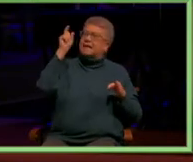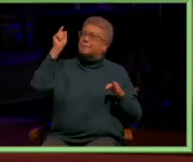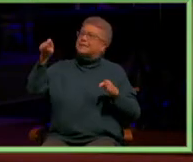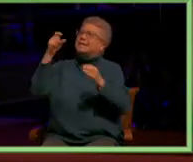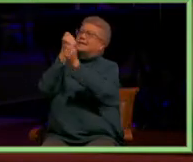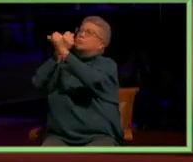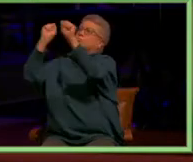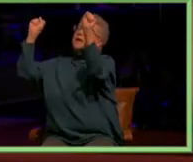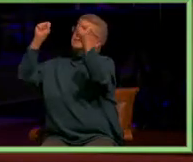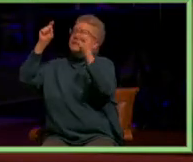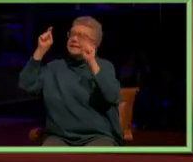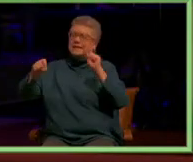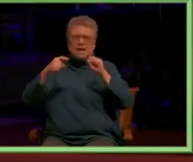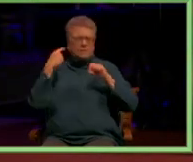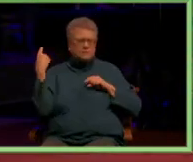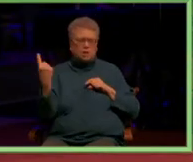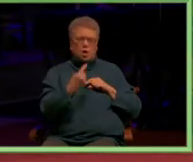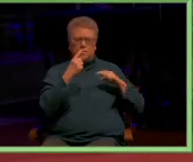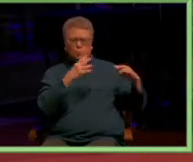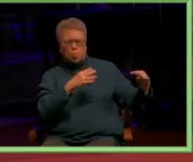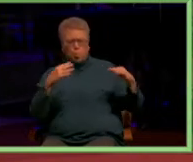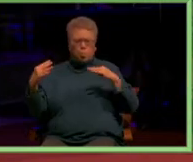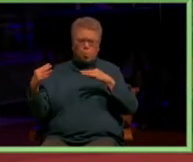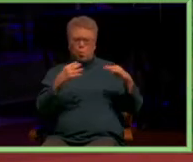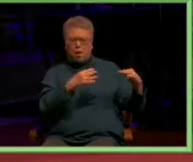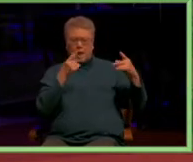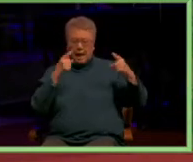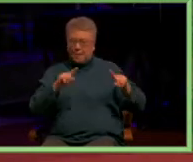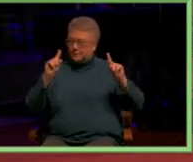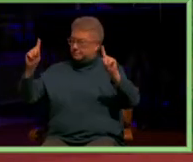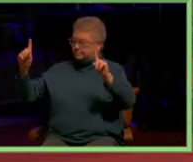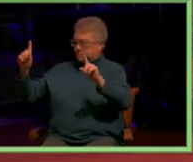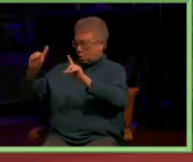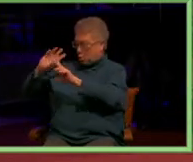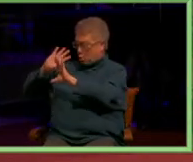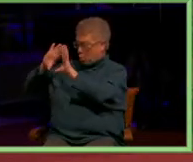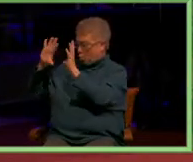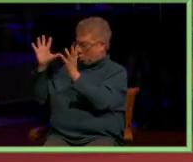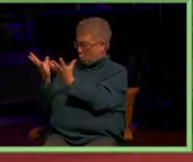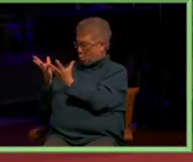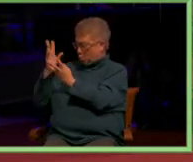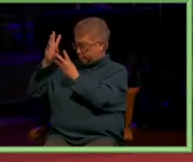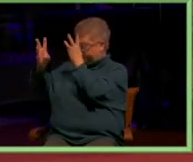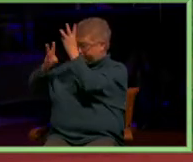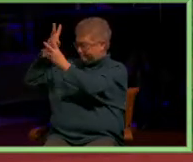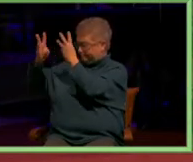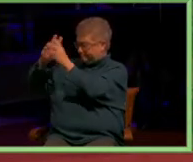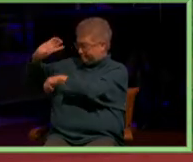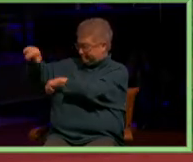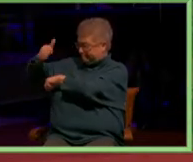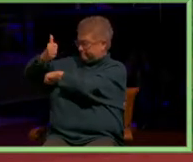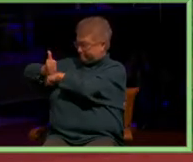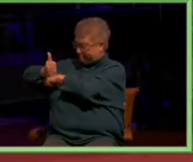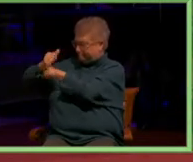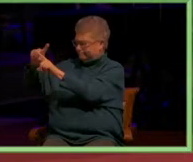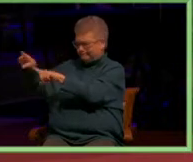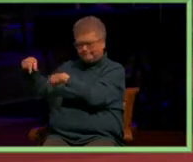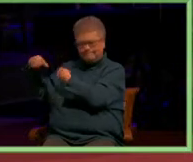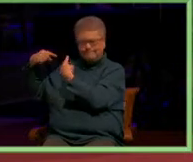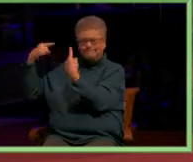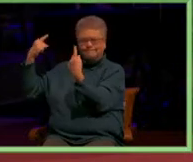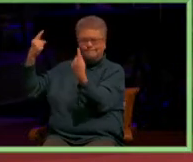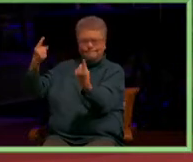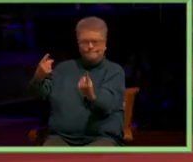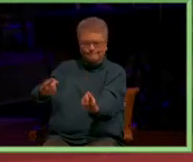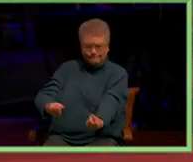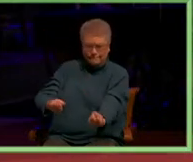this cosmic war has been going on since the world was created. Since the Father and Satan and the